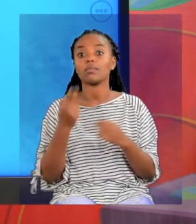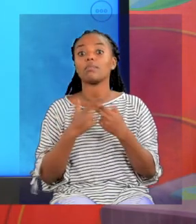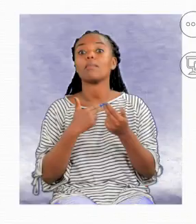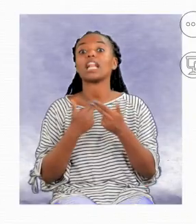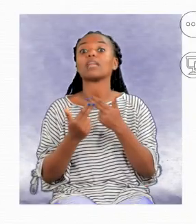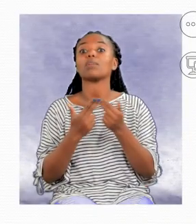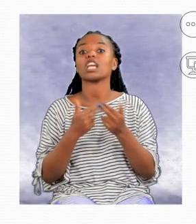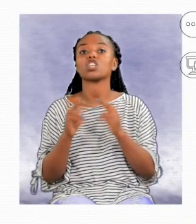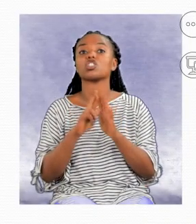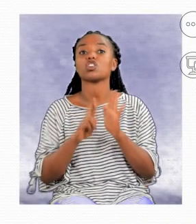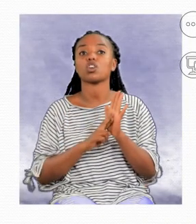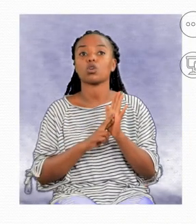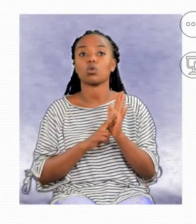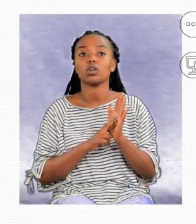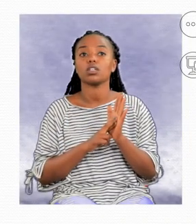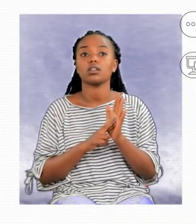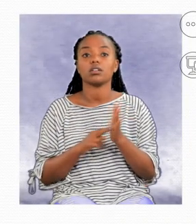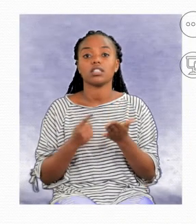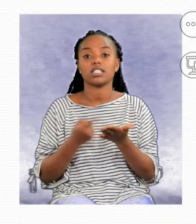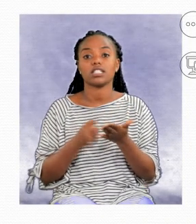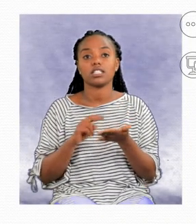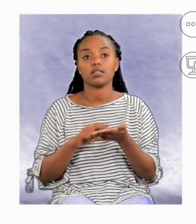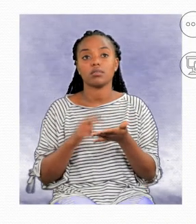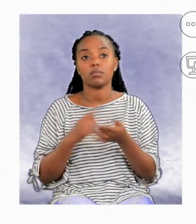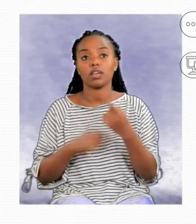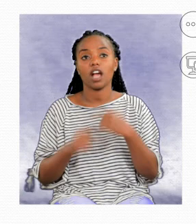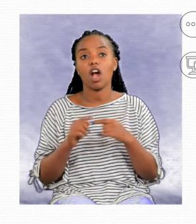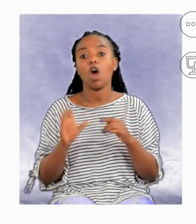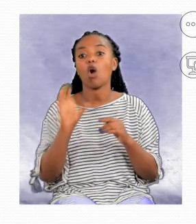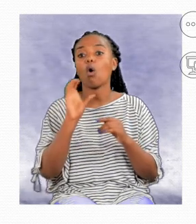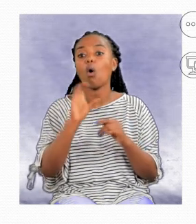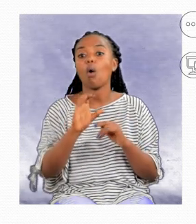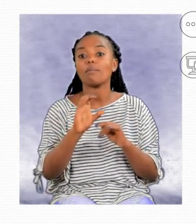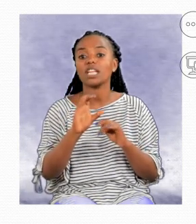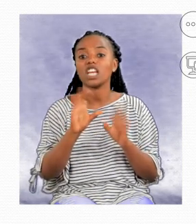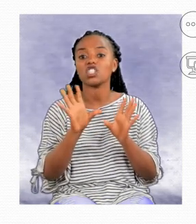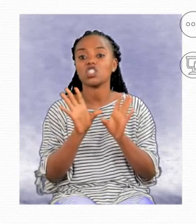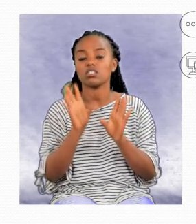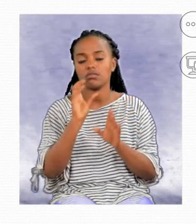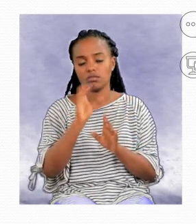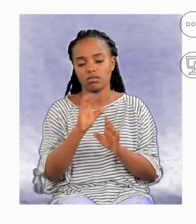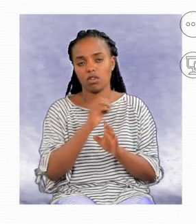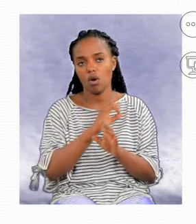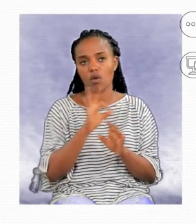multiply this. Therefore, this becomes this, the combination of